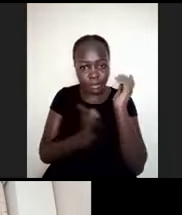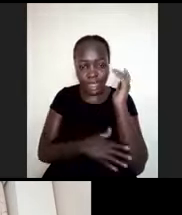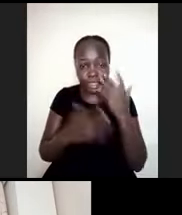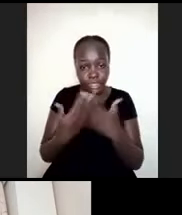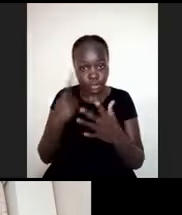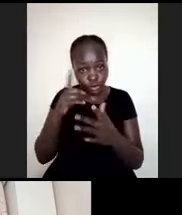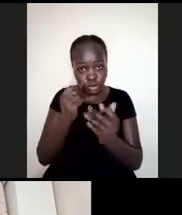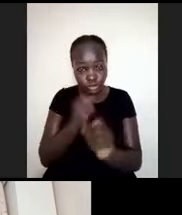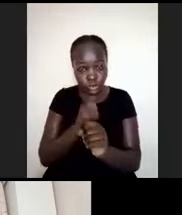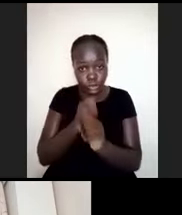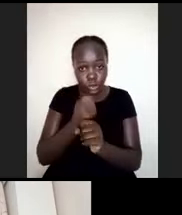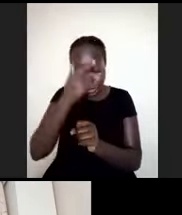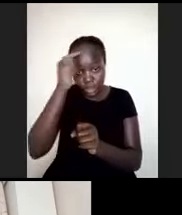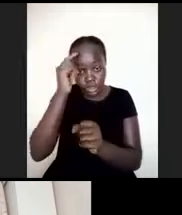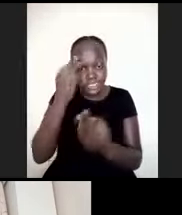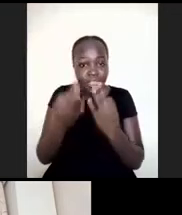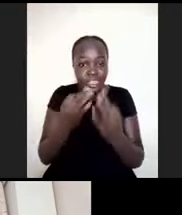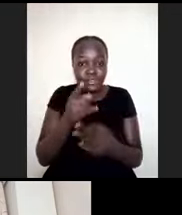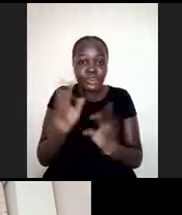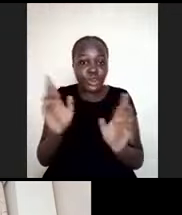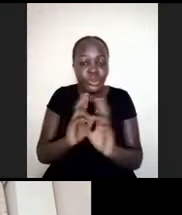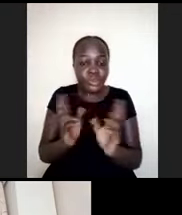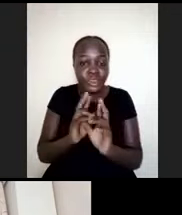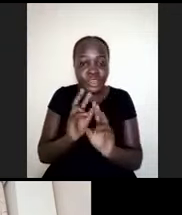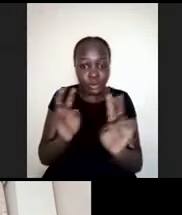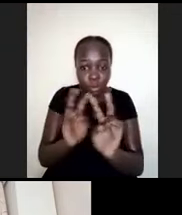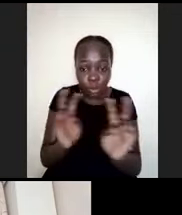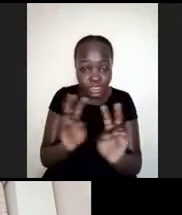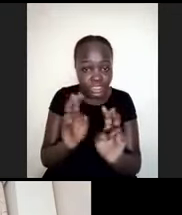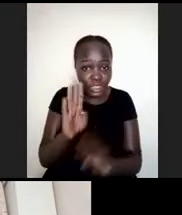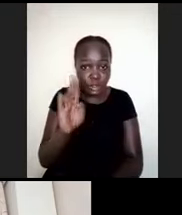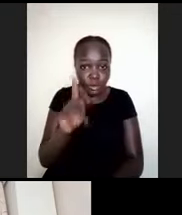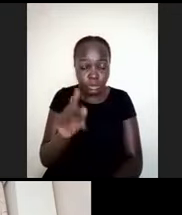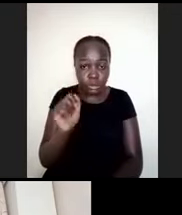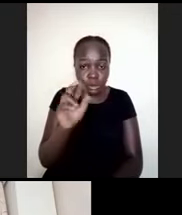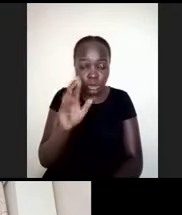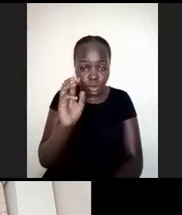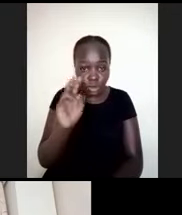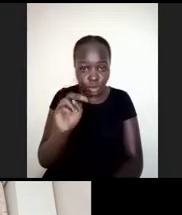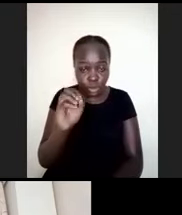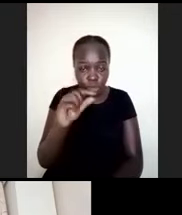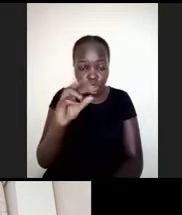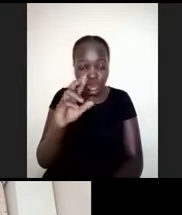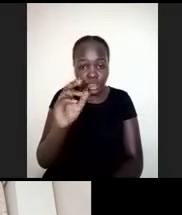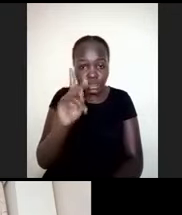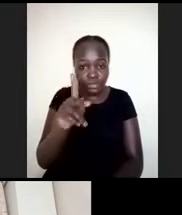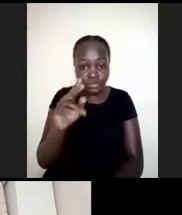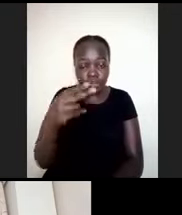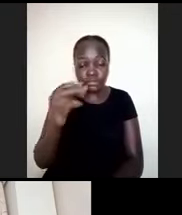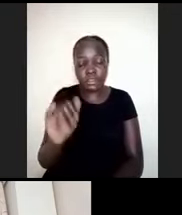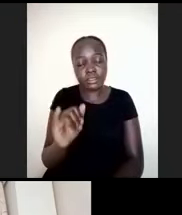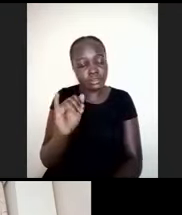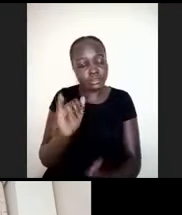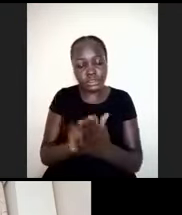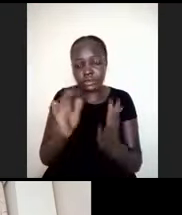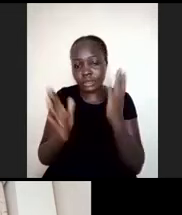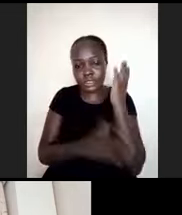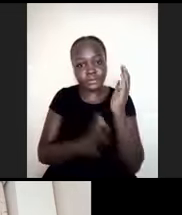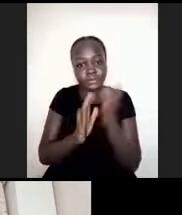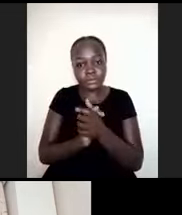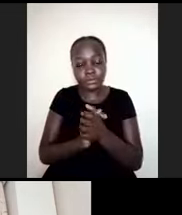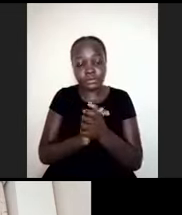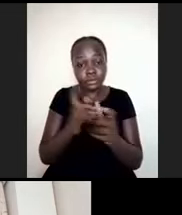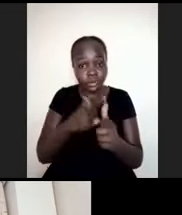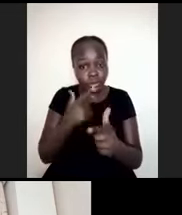if you're already watching the pornography, you'll be tempted to go into it. So stay around people. Then